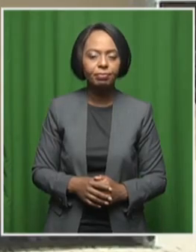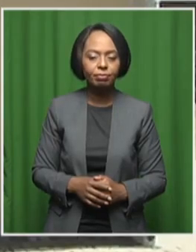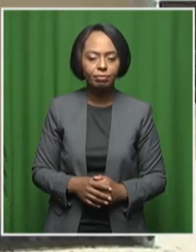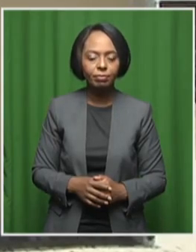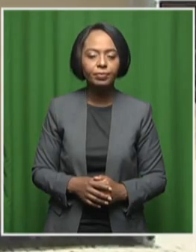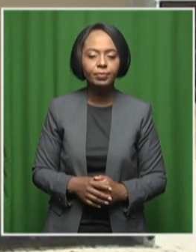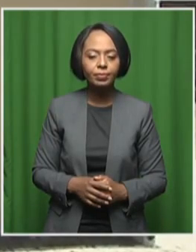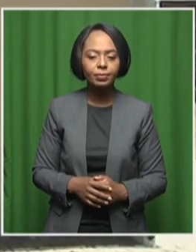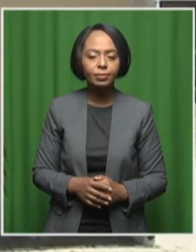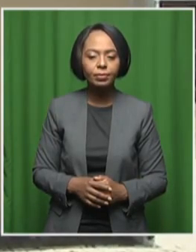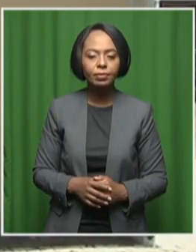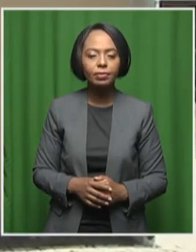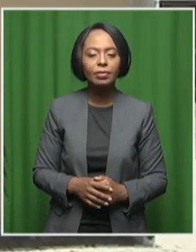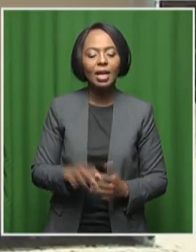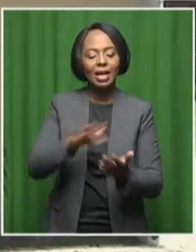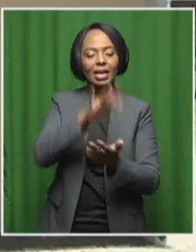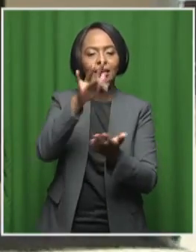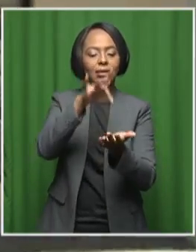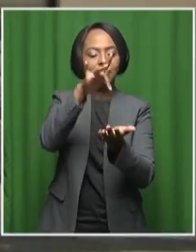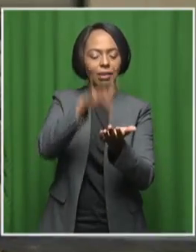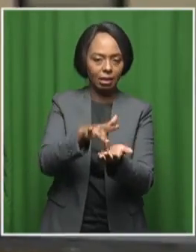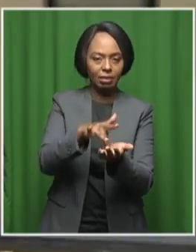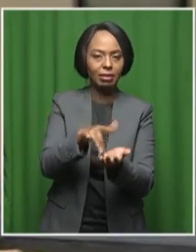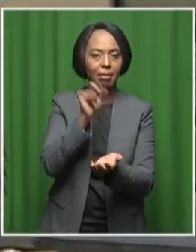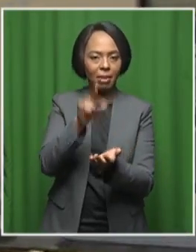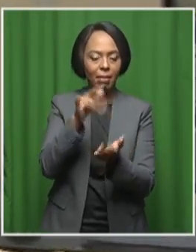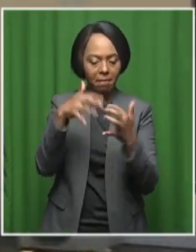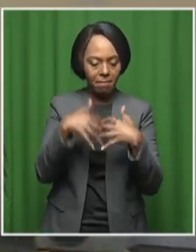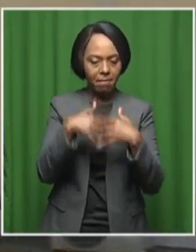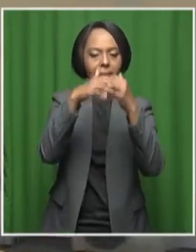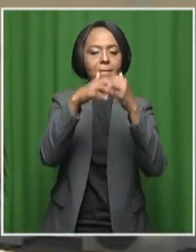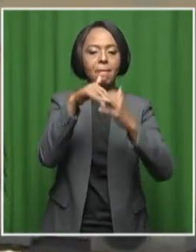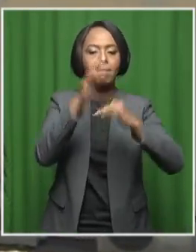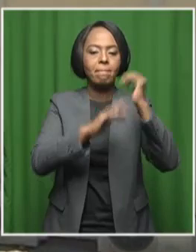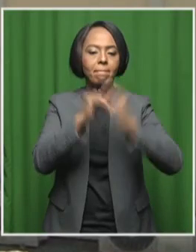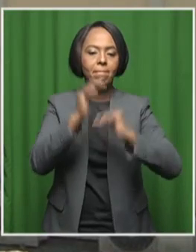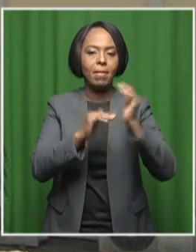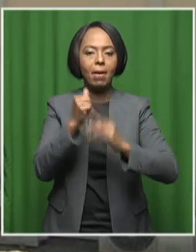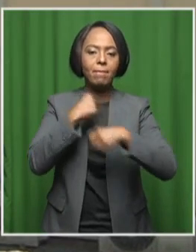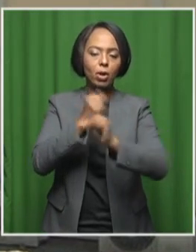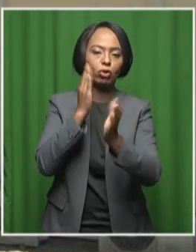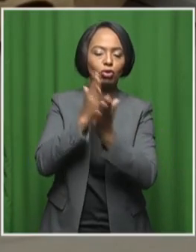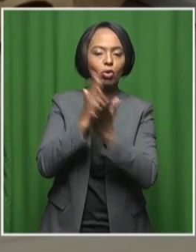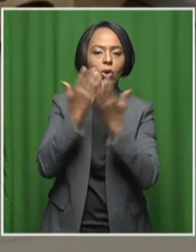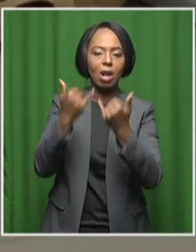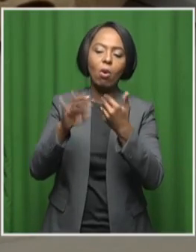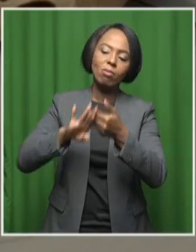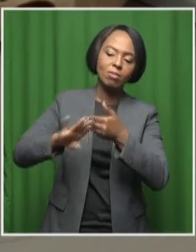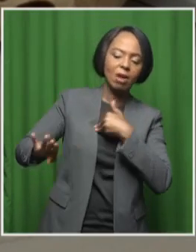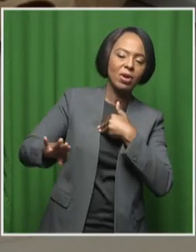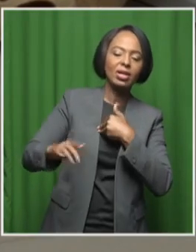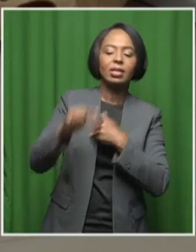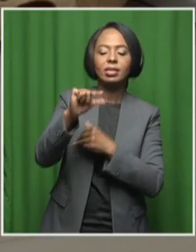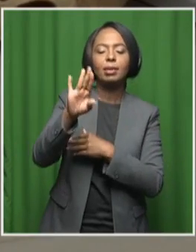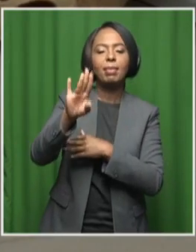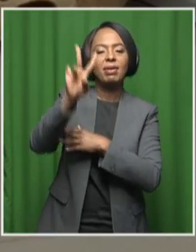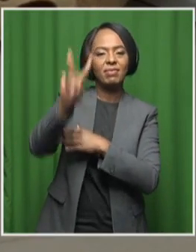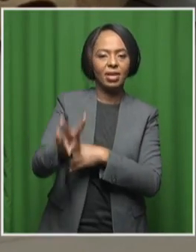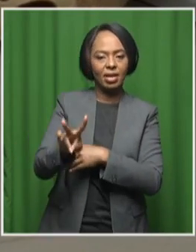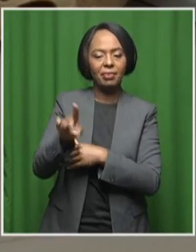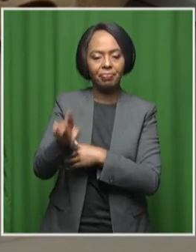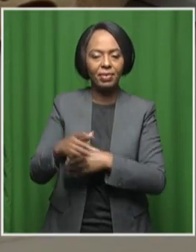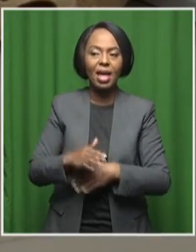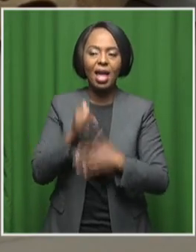A state-of-the-art multi-purpose facility to address the high scourge of gender-based violence in the small town.